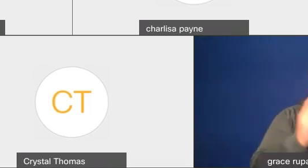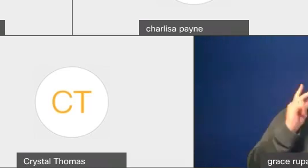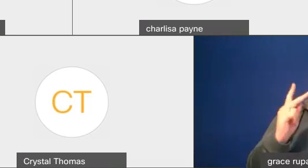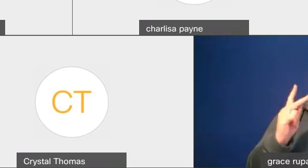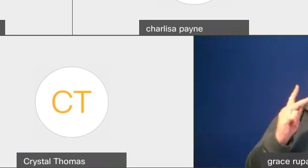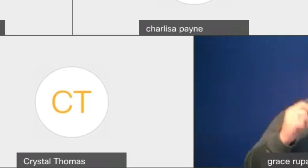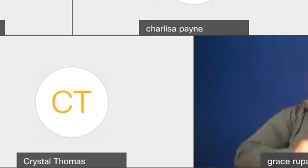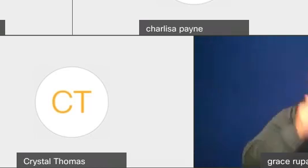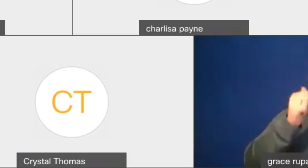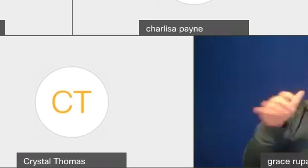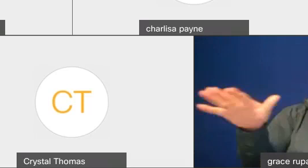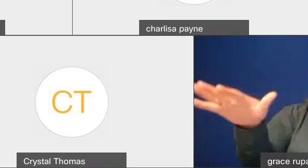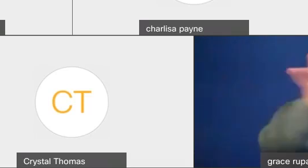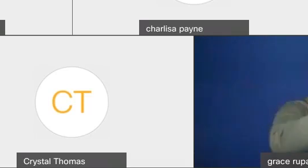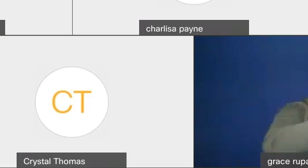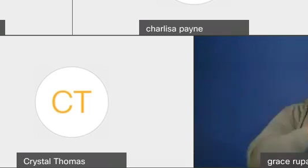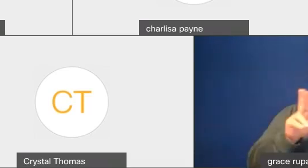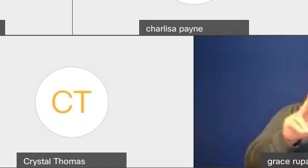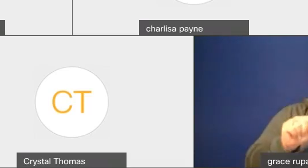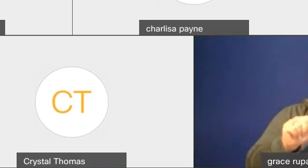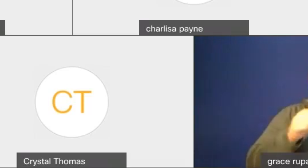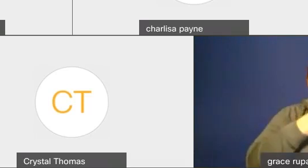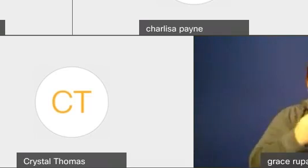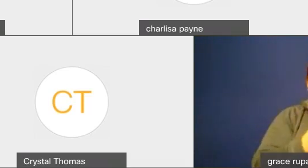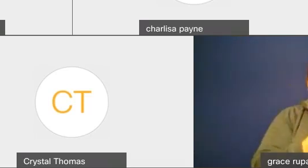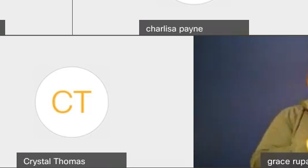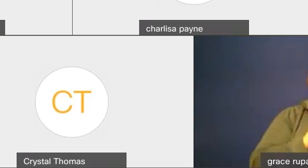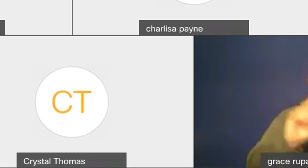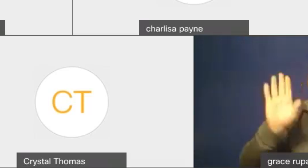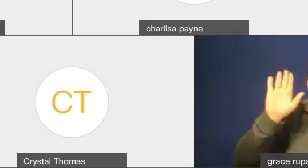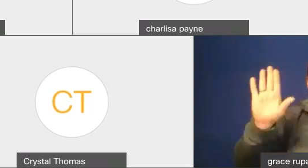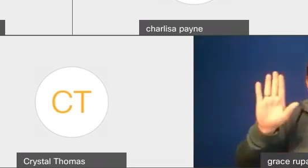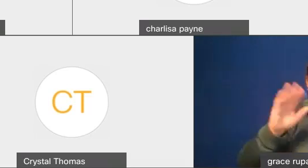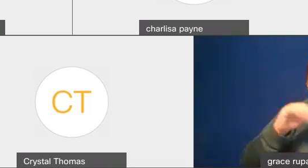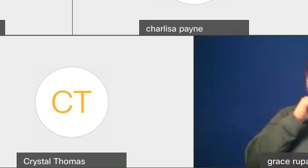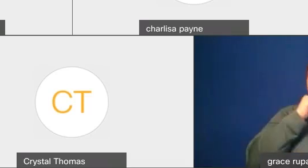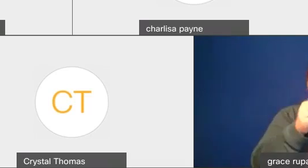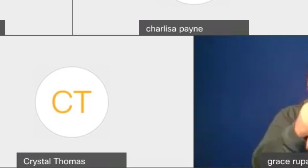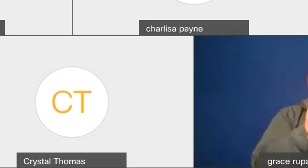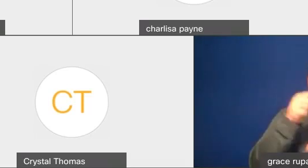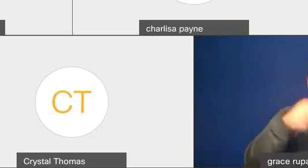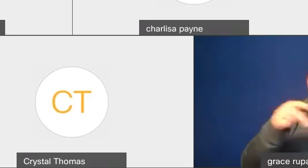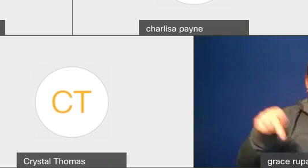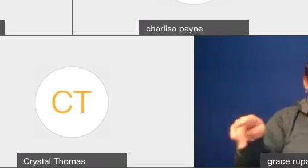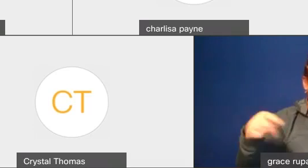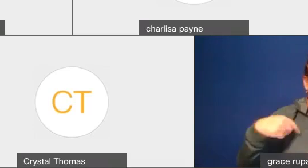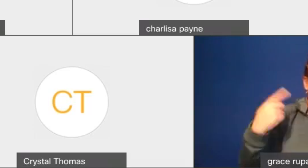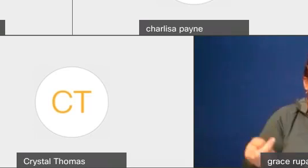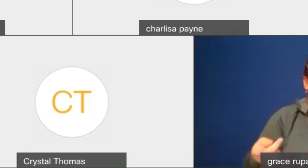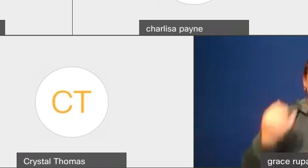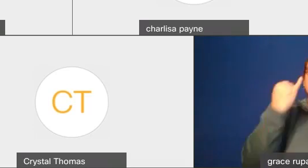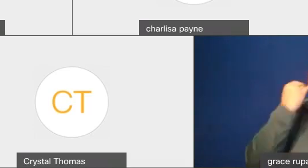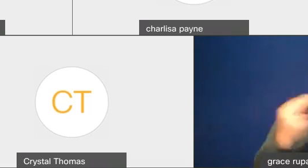require in the attestation that you have not received PPP. If you look at our Appendix K, which is what you should be relying on for